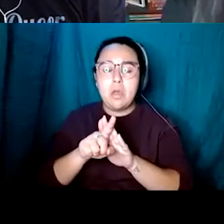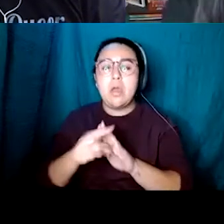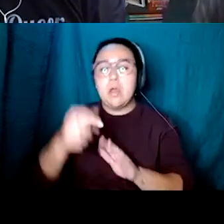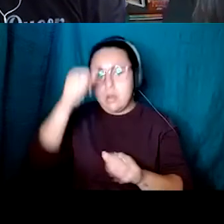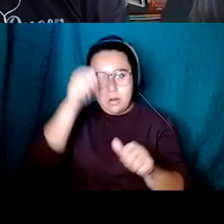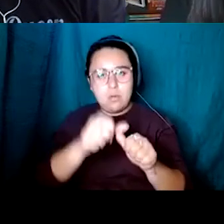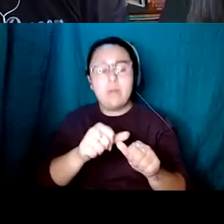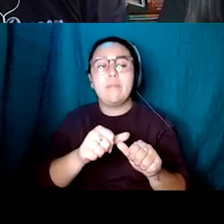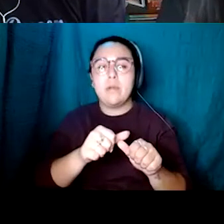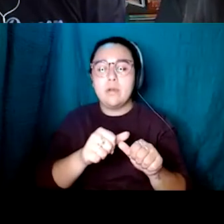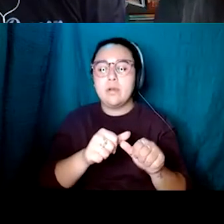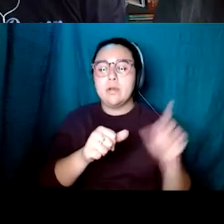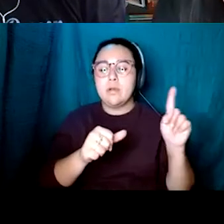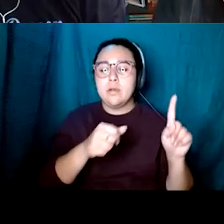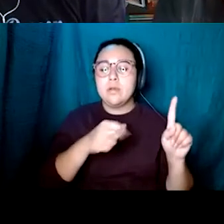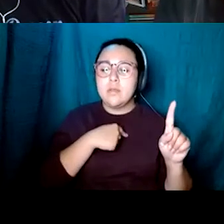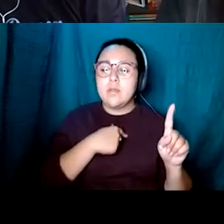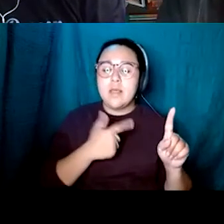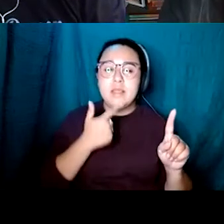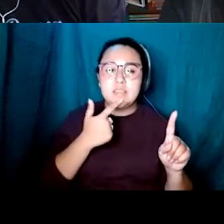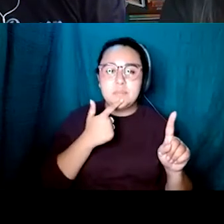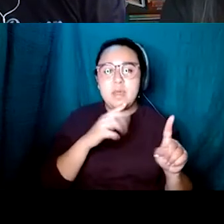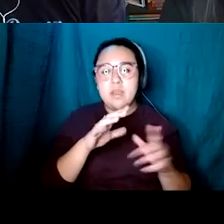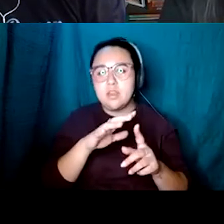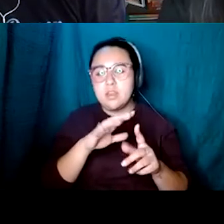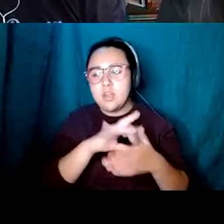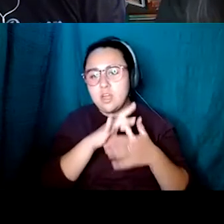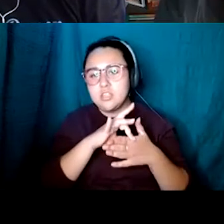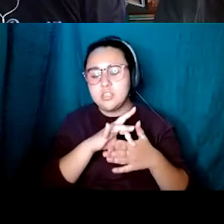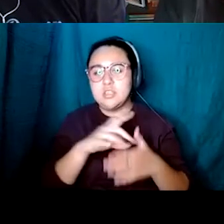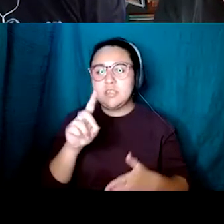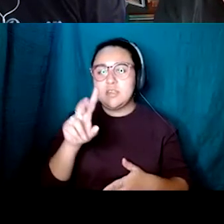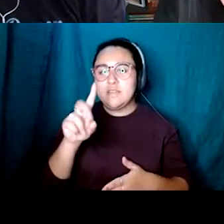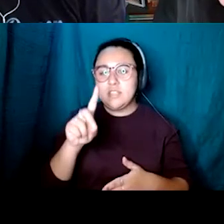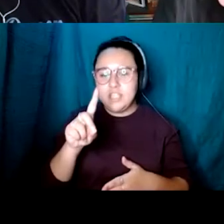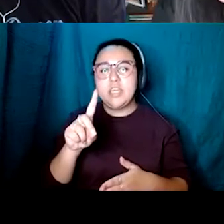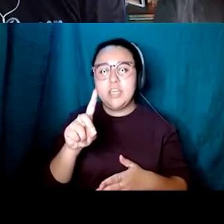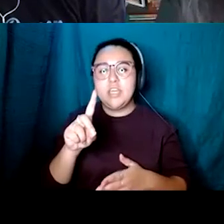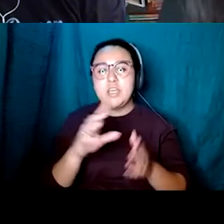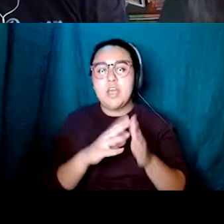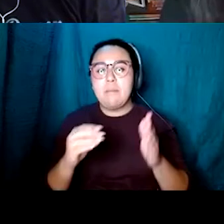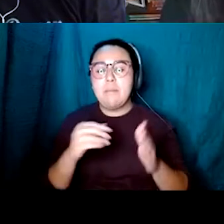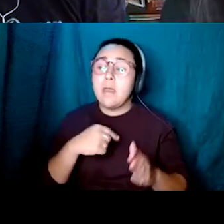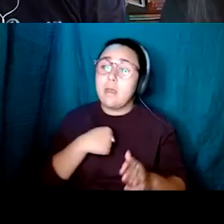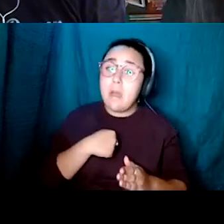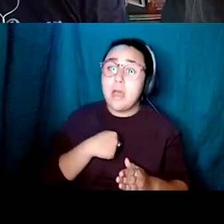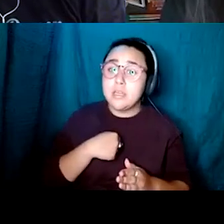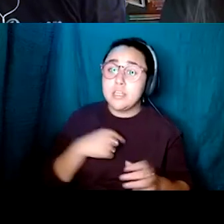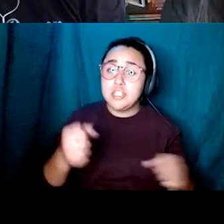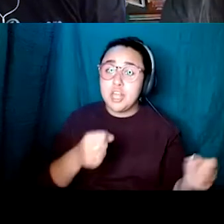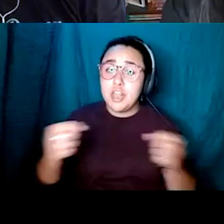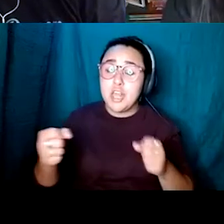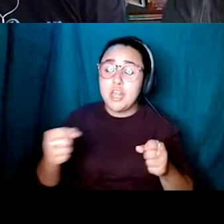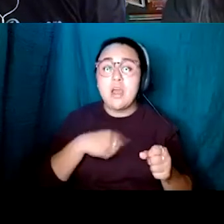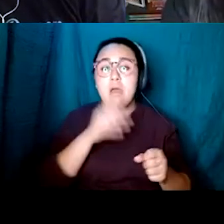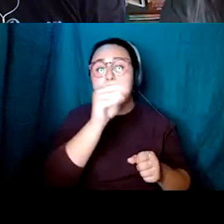lesbian content. Gianna's South of Nowhere fanfic, the DVD copy of But I'm a Cheerleader tucked in between the other gay films on my cousin's bookshelf that my